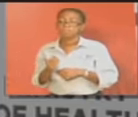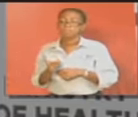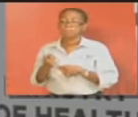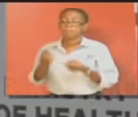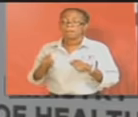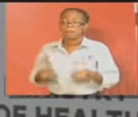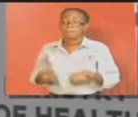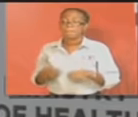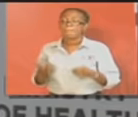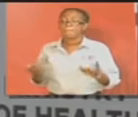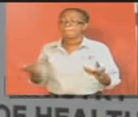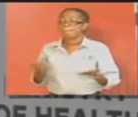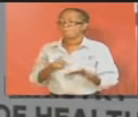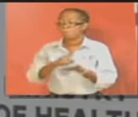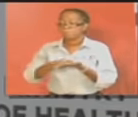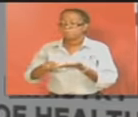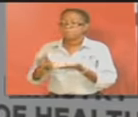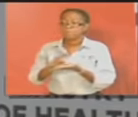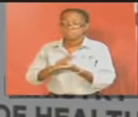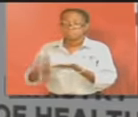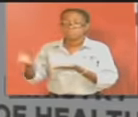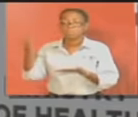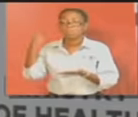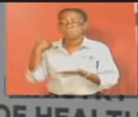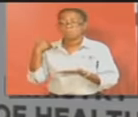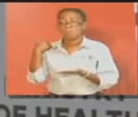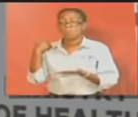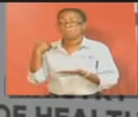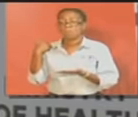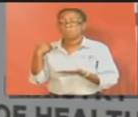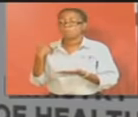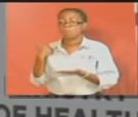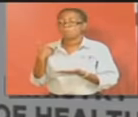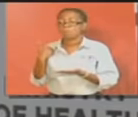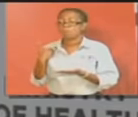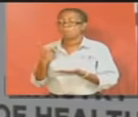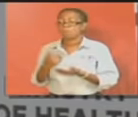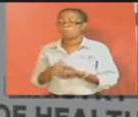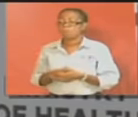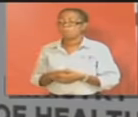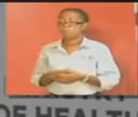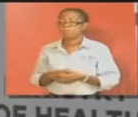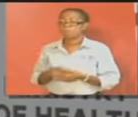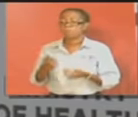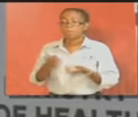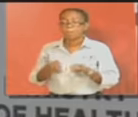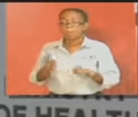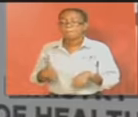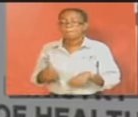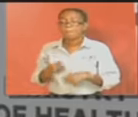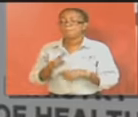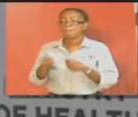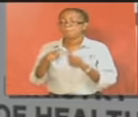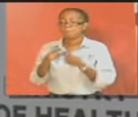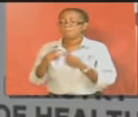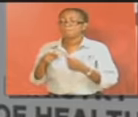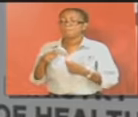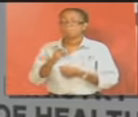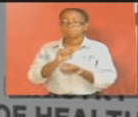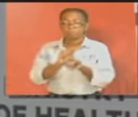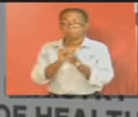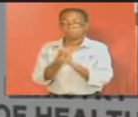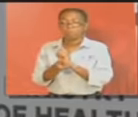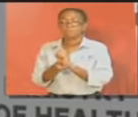with the 2-week period that we normally look at for having elapsed after the change in those regulations. So while we're not saying that